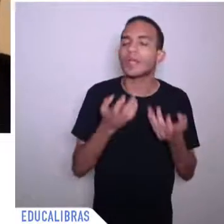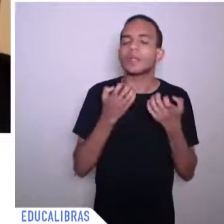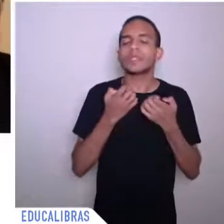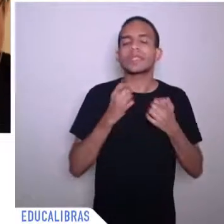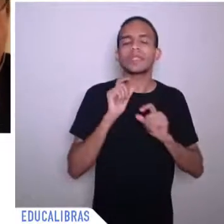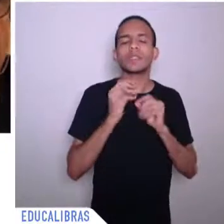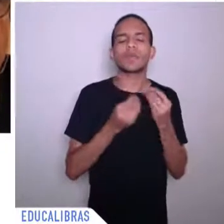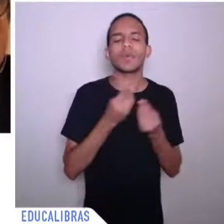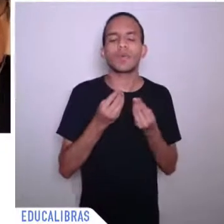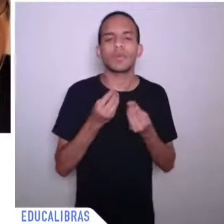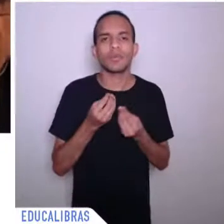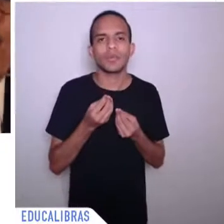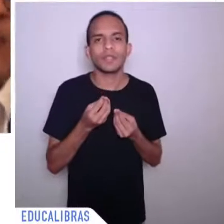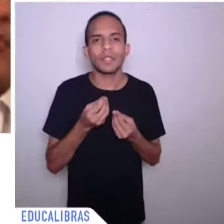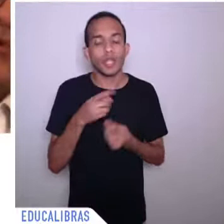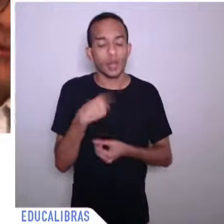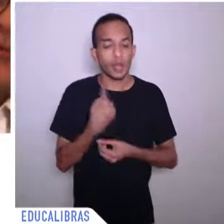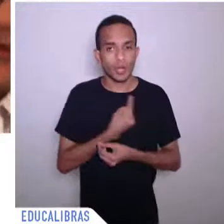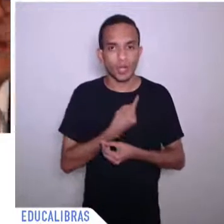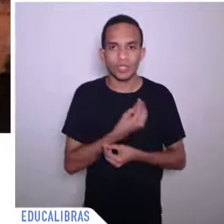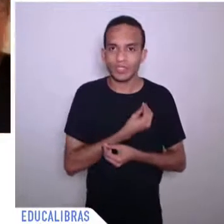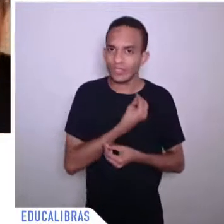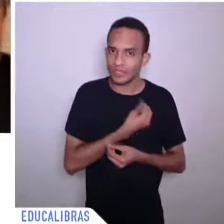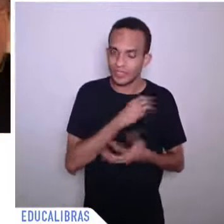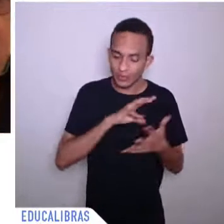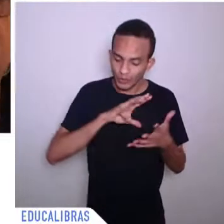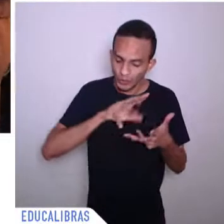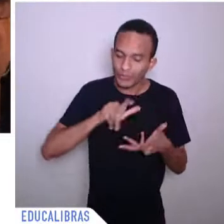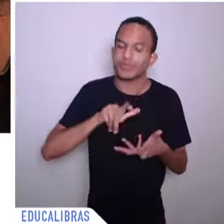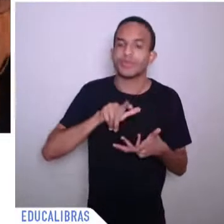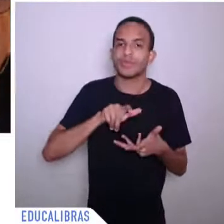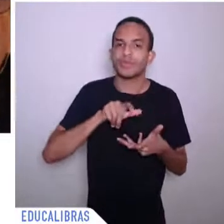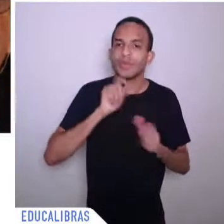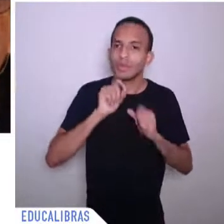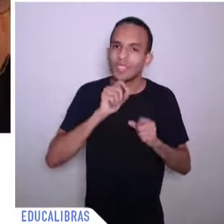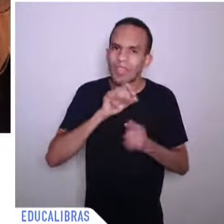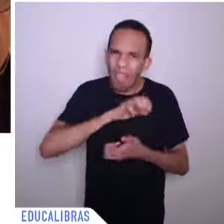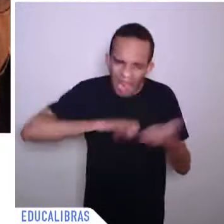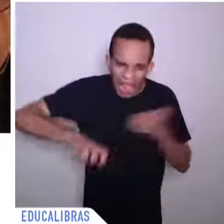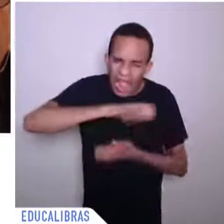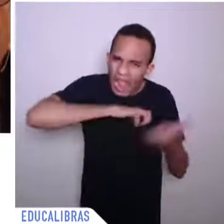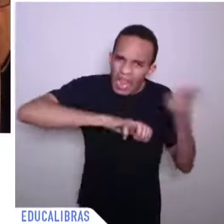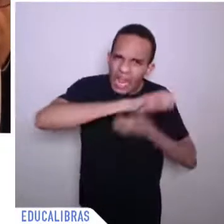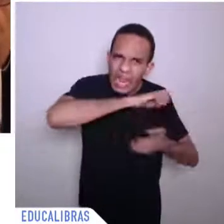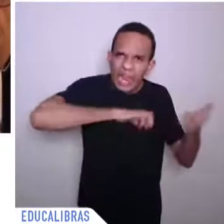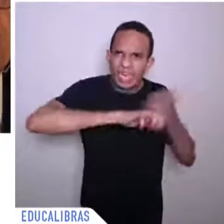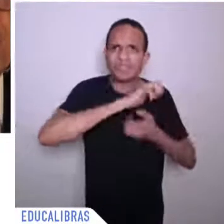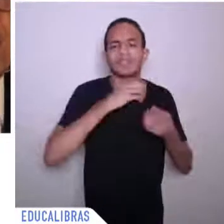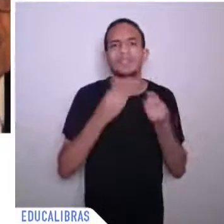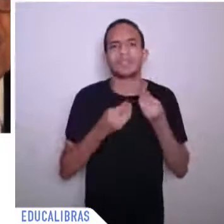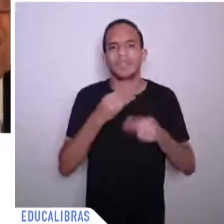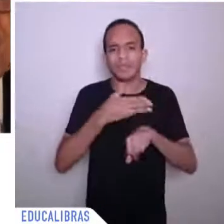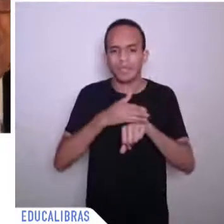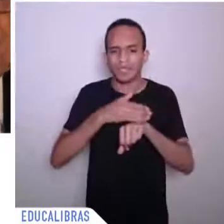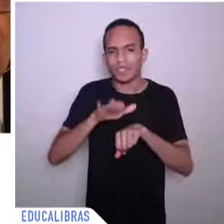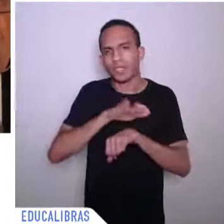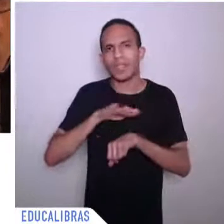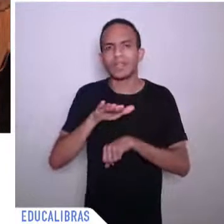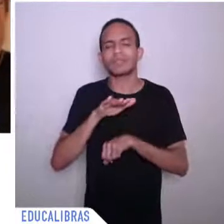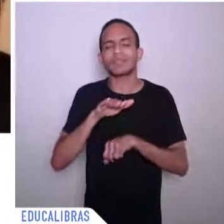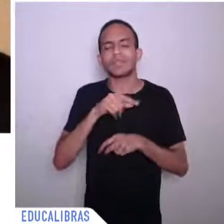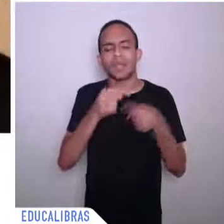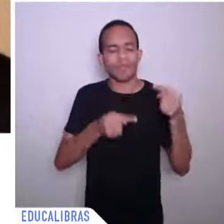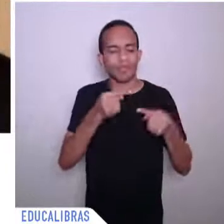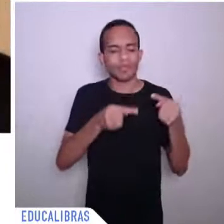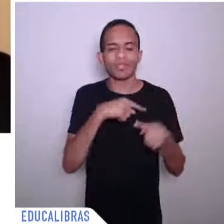to the Brazilian reality. I want to say that we live in a world, uh, we have a